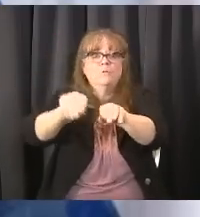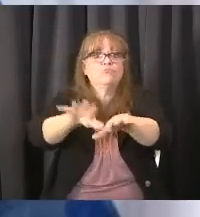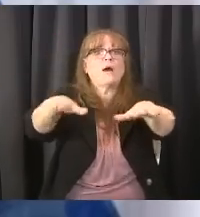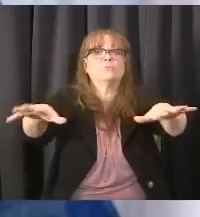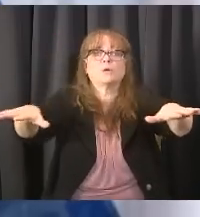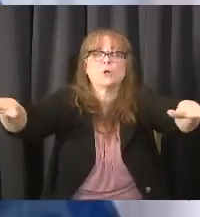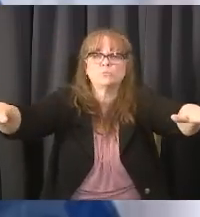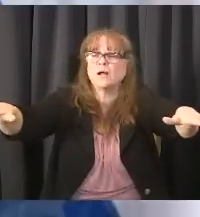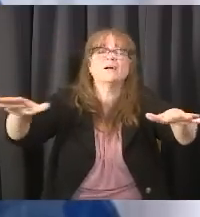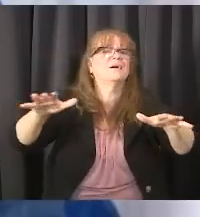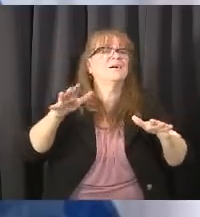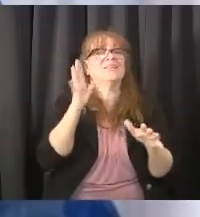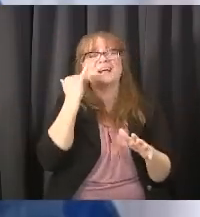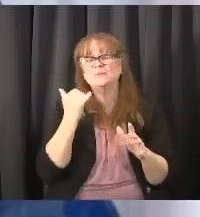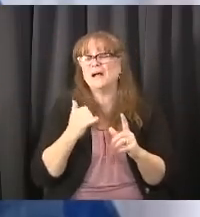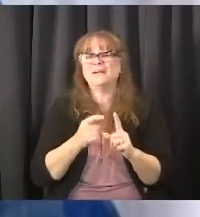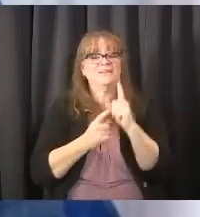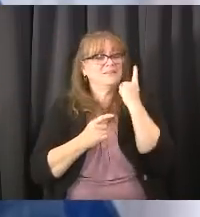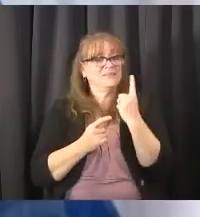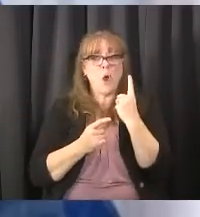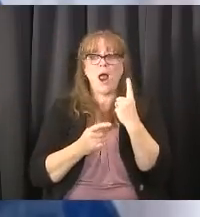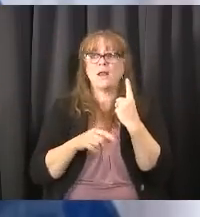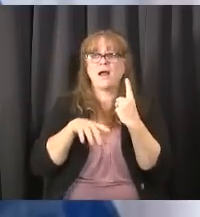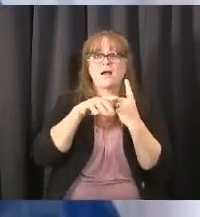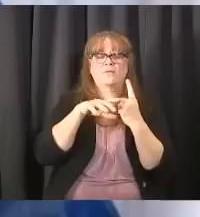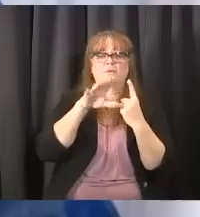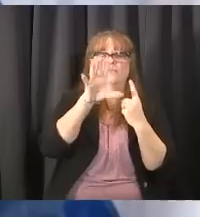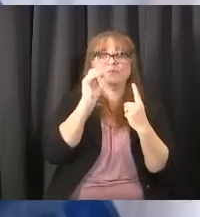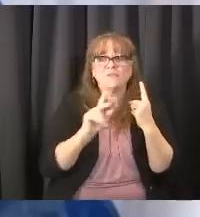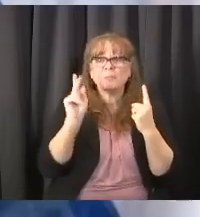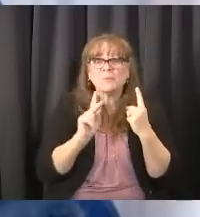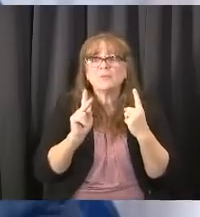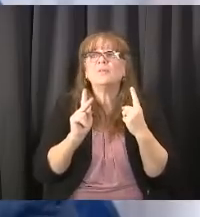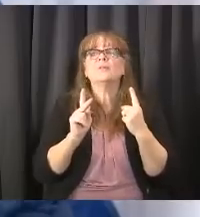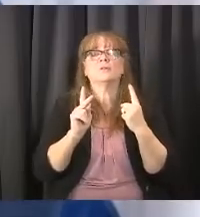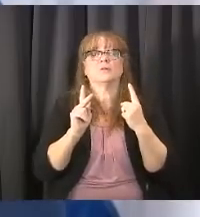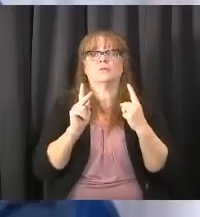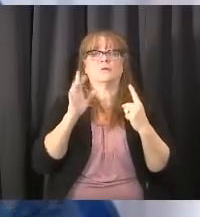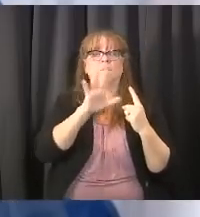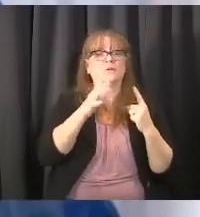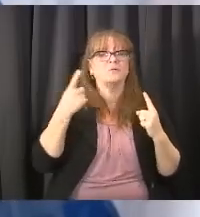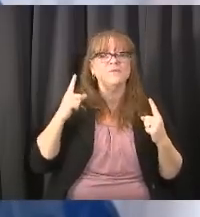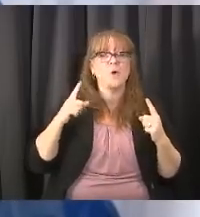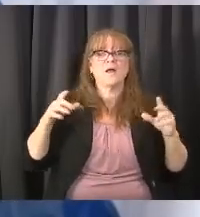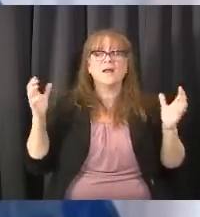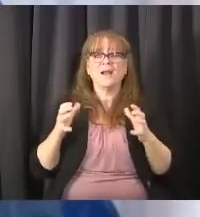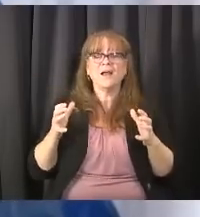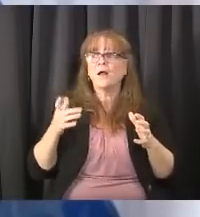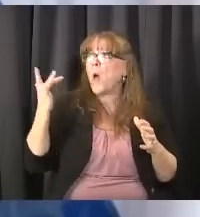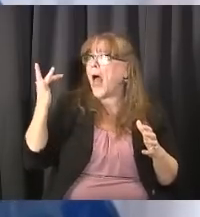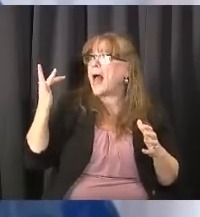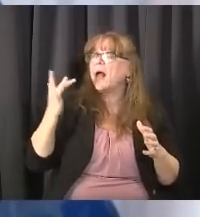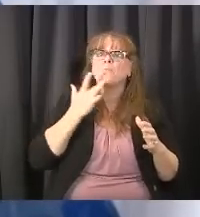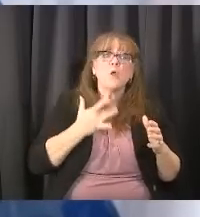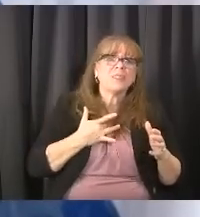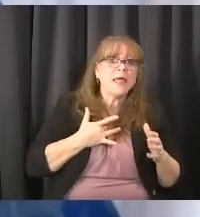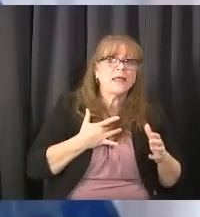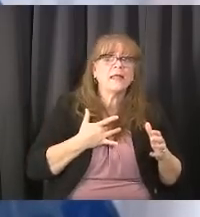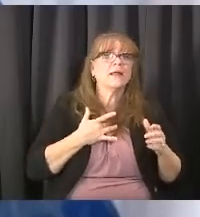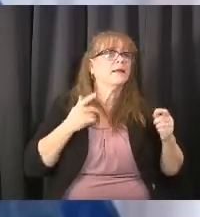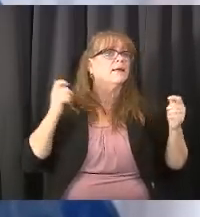people got together to celebrate a birthday or a friendship, which we'll be able to do again in just a few short